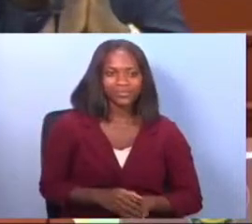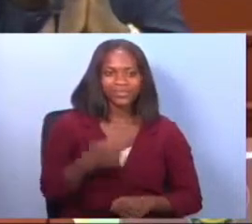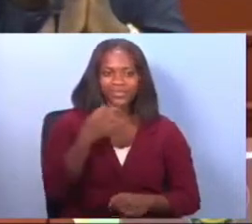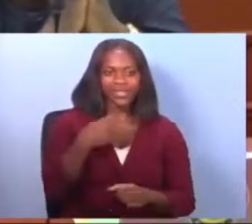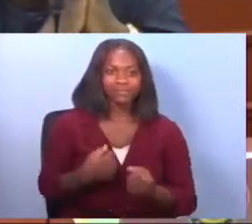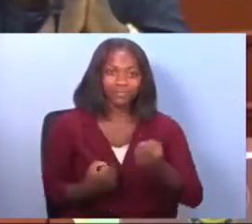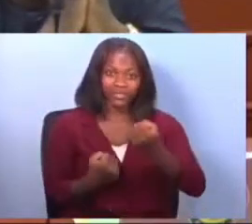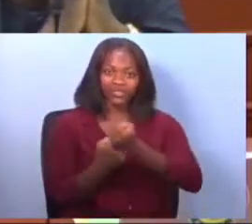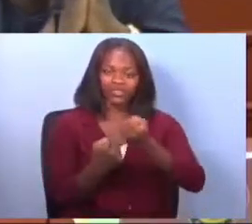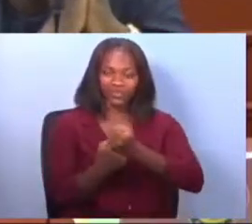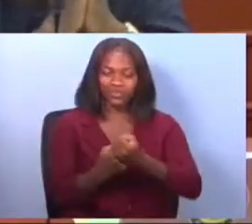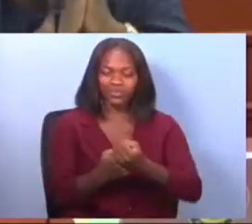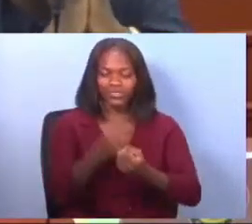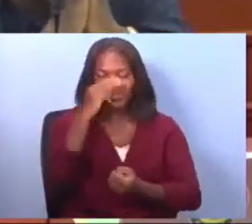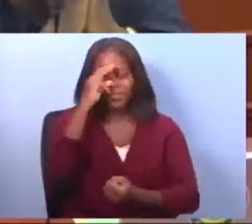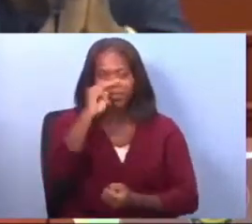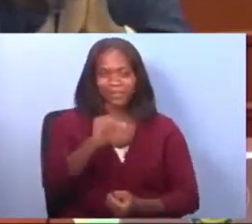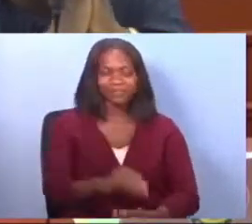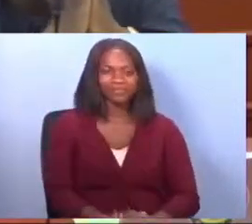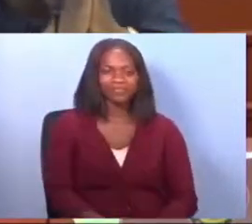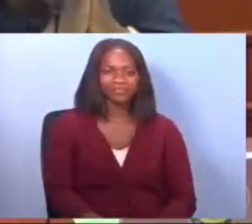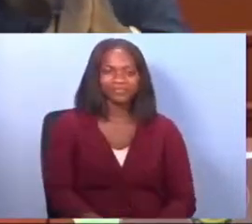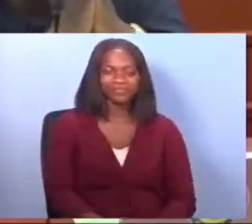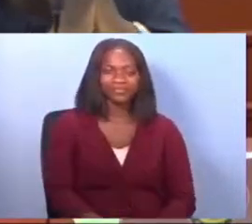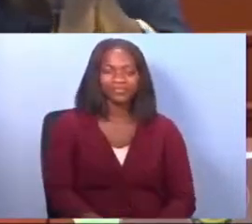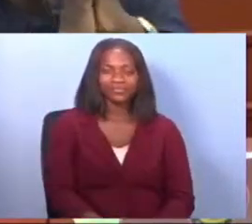oblige him. Thank you so much indeed.